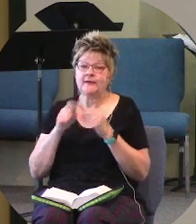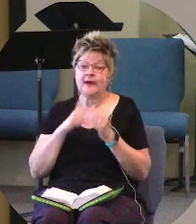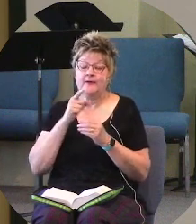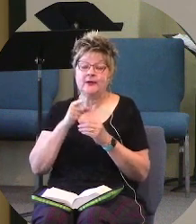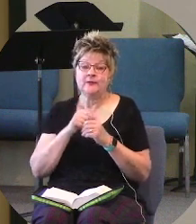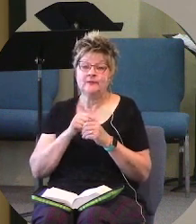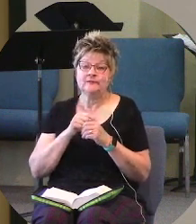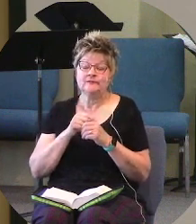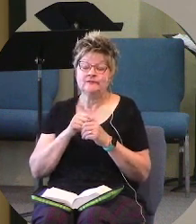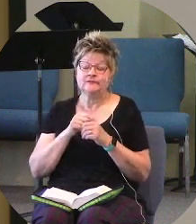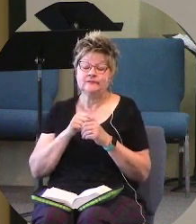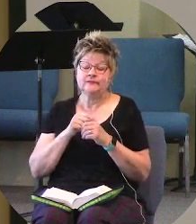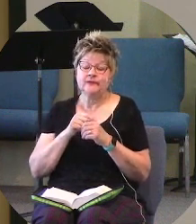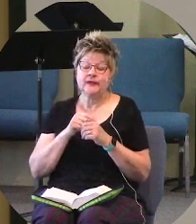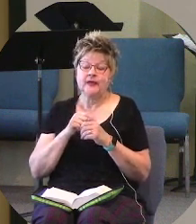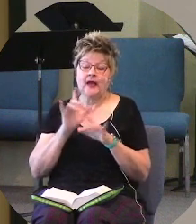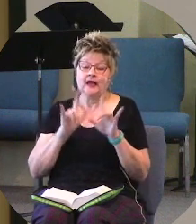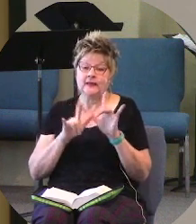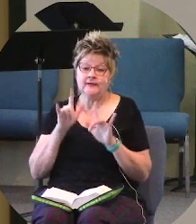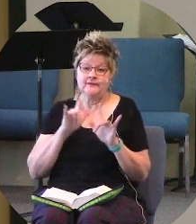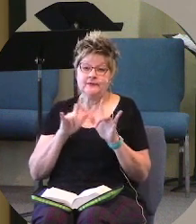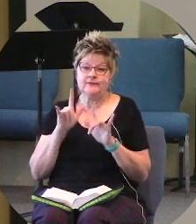Butch? I love you